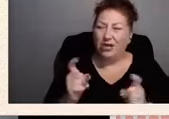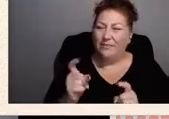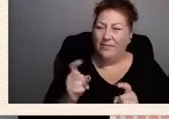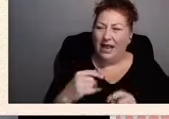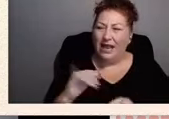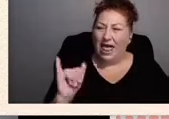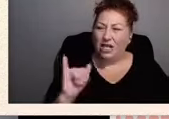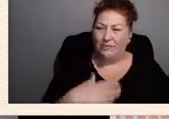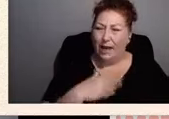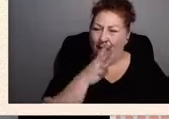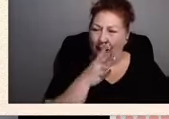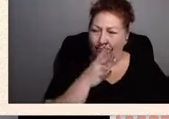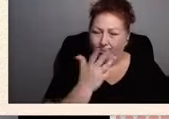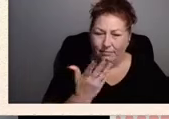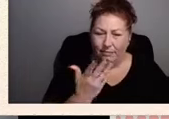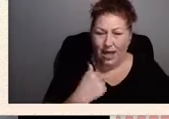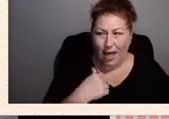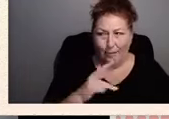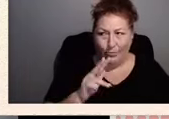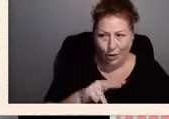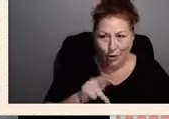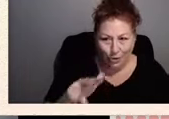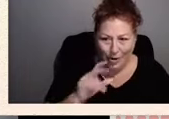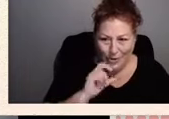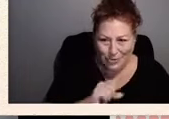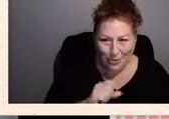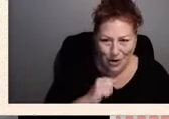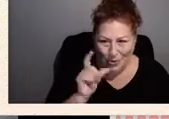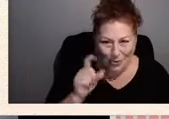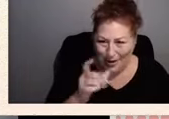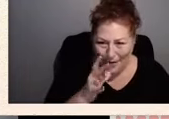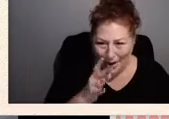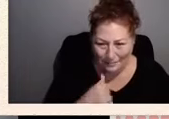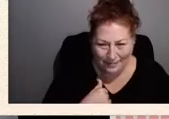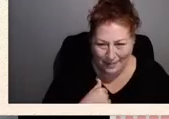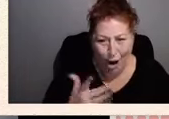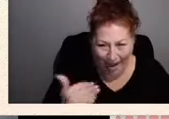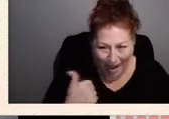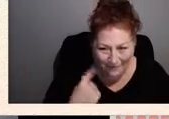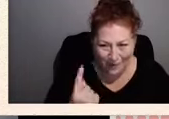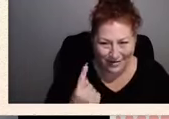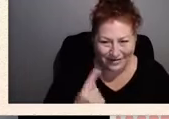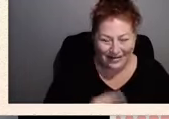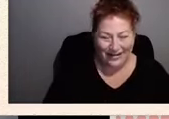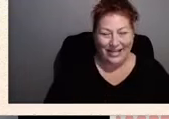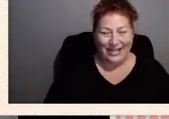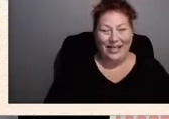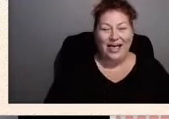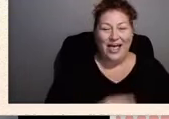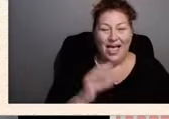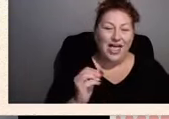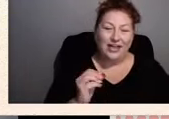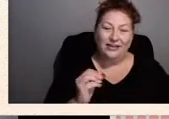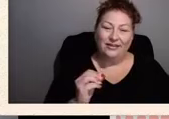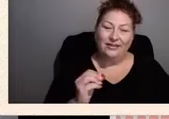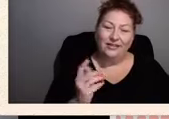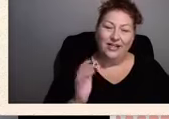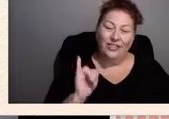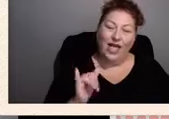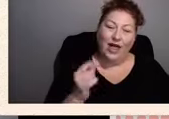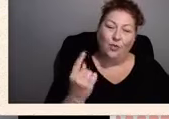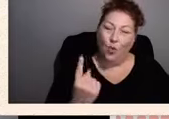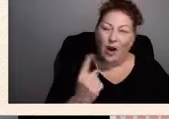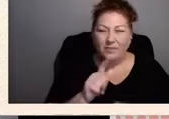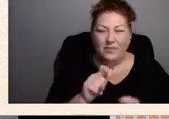I'm 33 years old, I don't need a mom. I already have one. And there was one particular